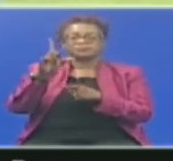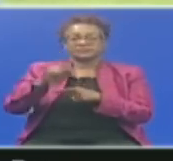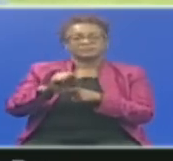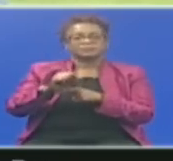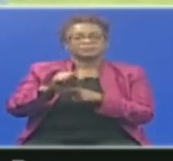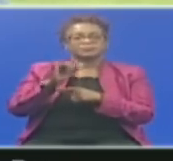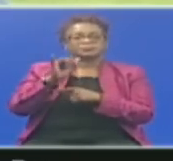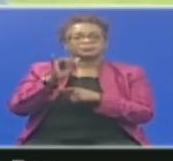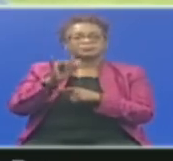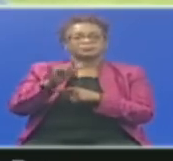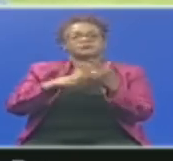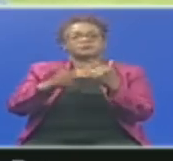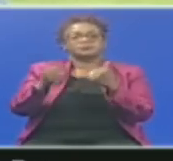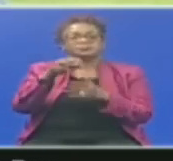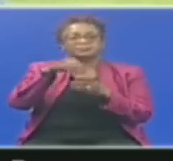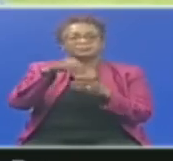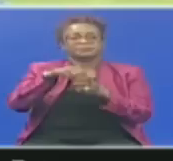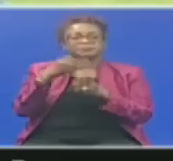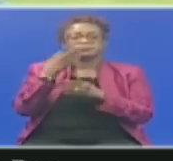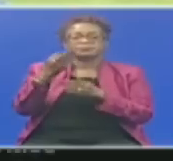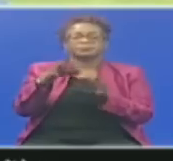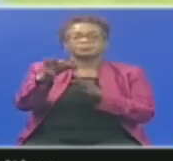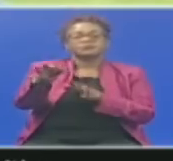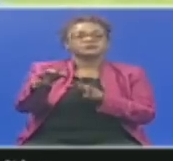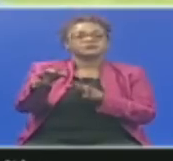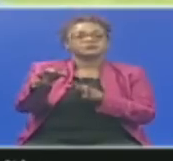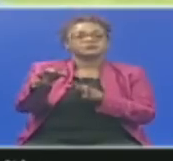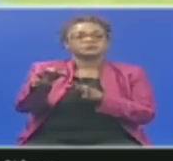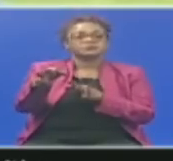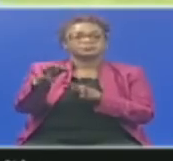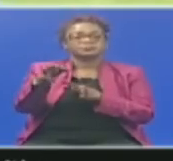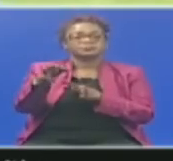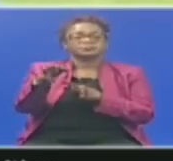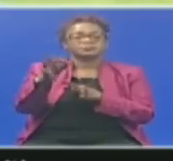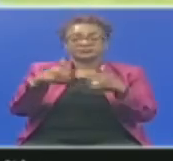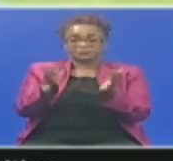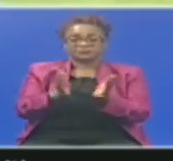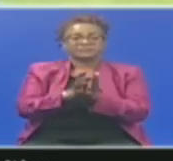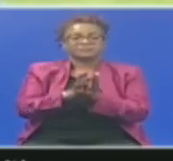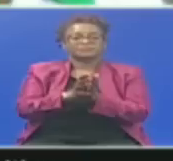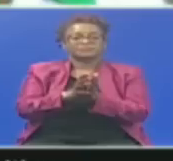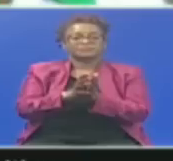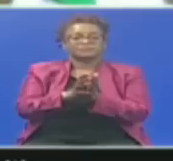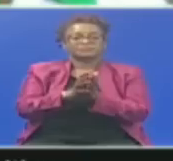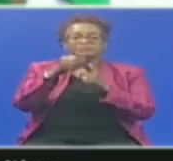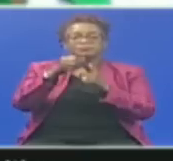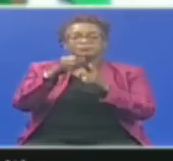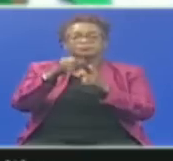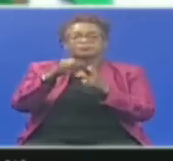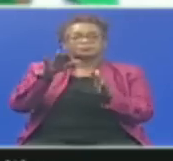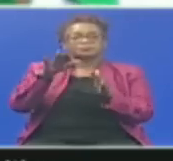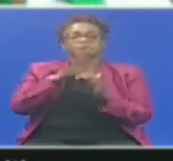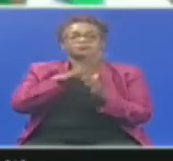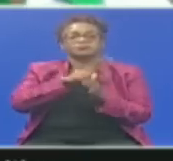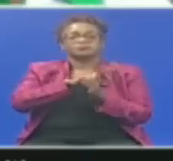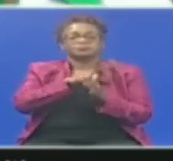going to be affordable within 300 meters. From households, especially in low-income areas. We are actually